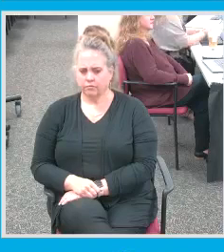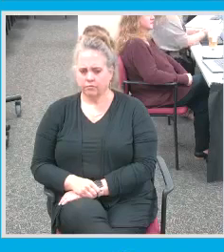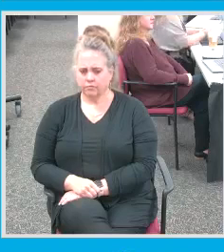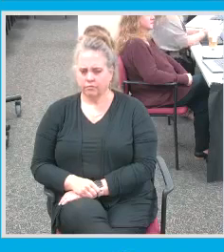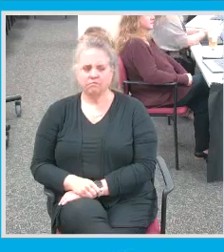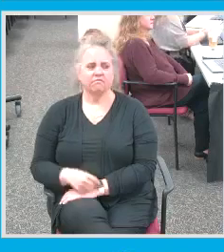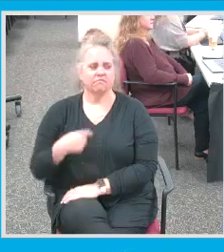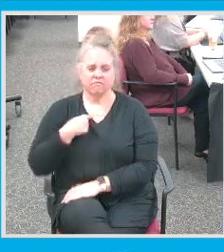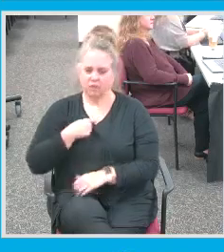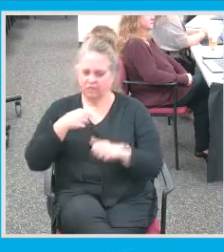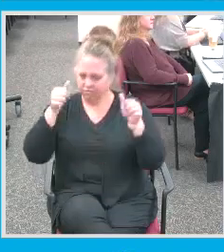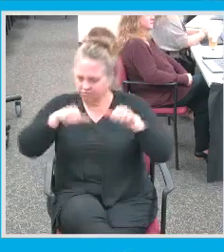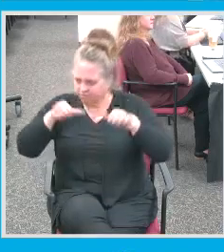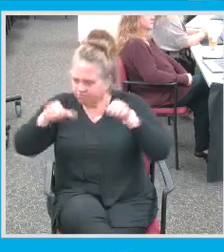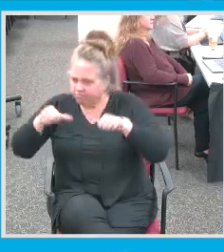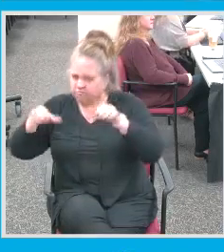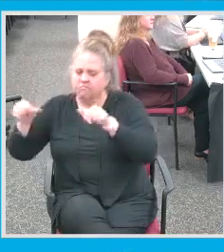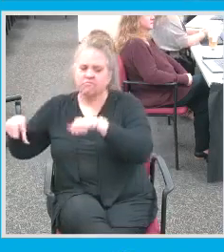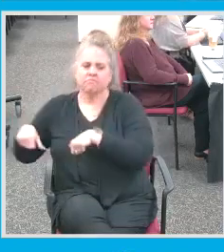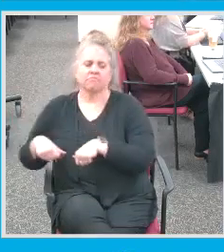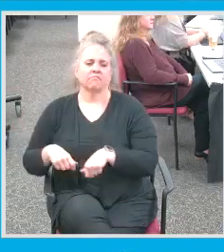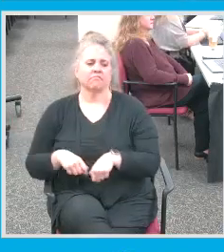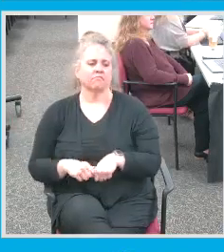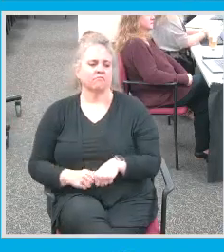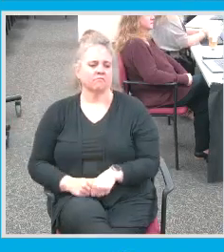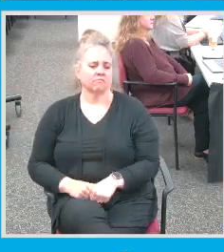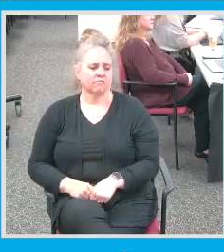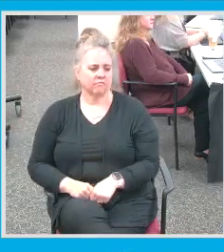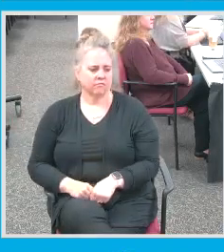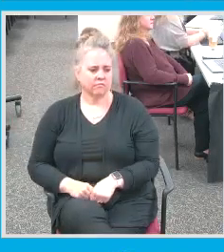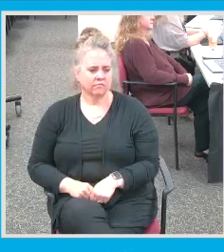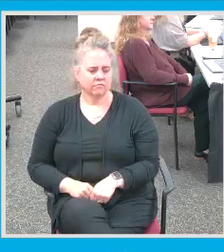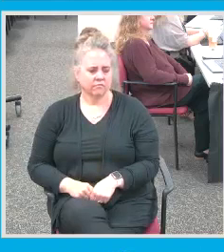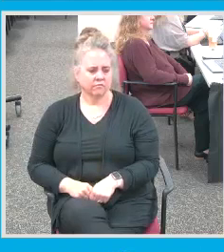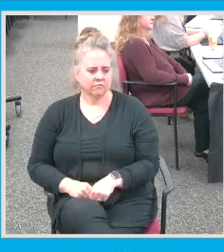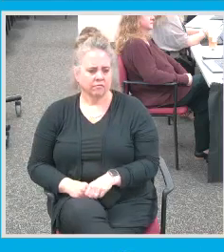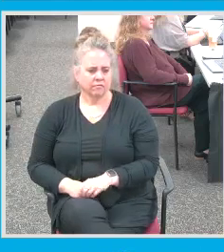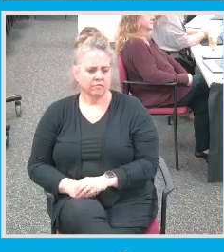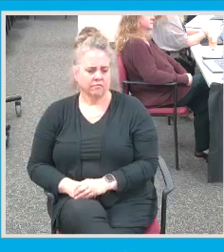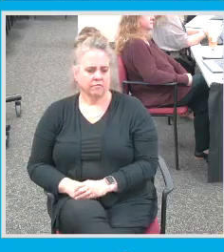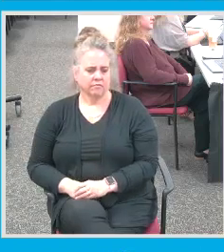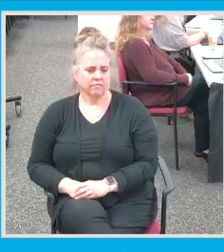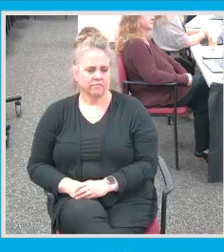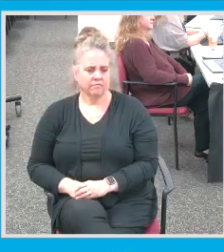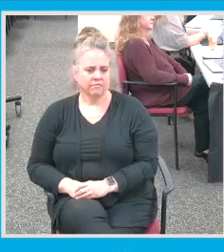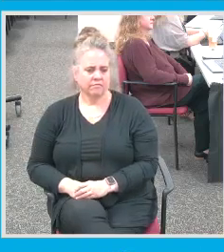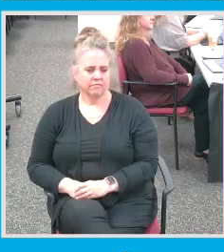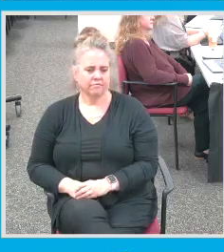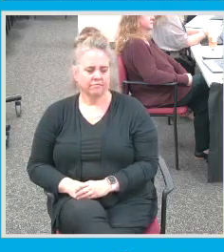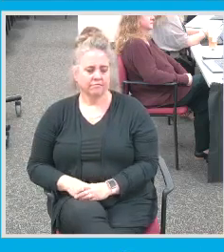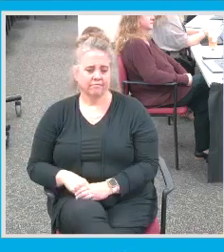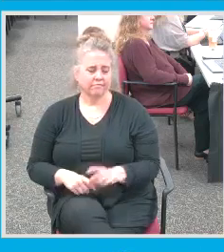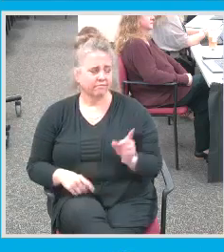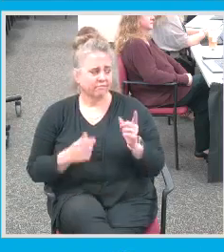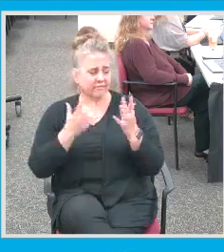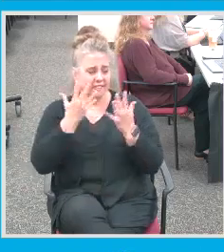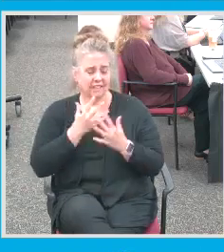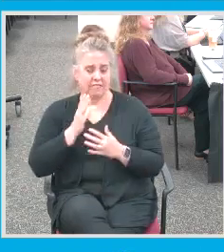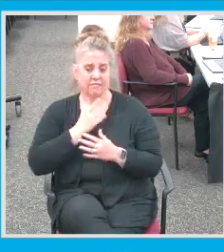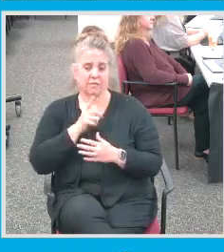school since most of our school unfortunately does vape and stuff like